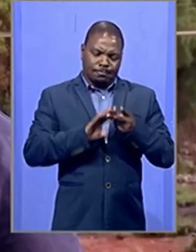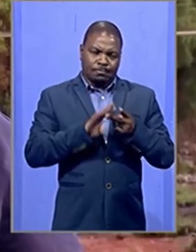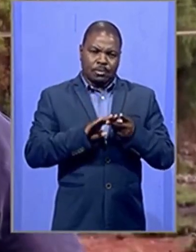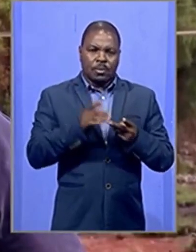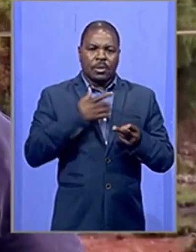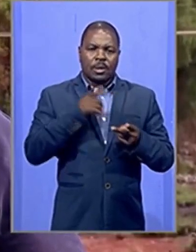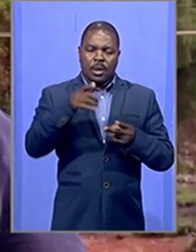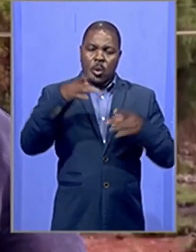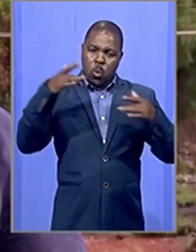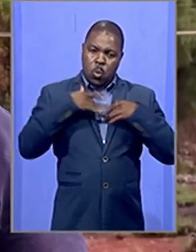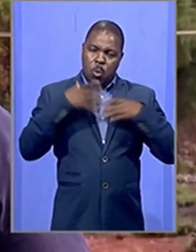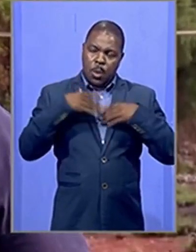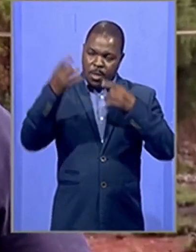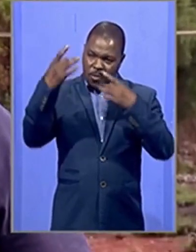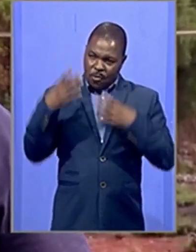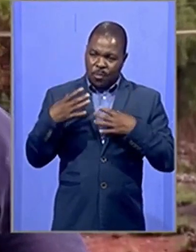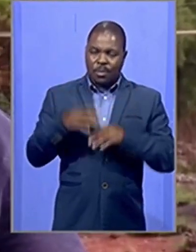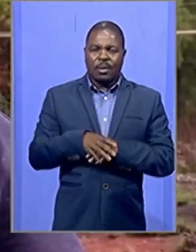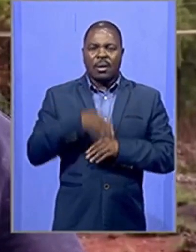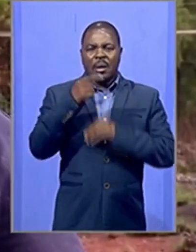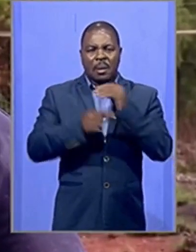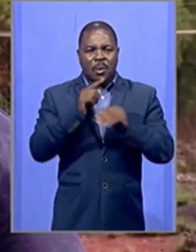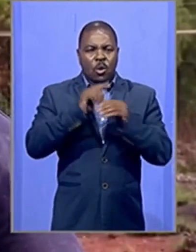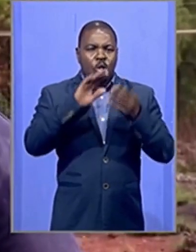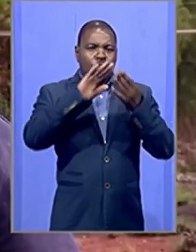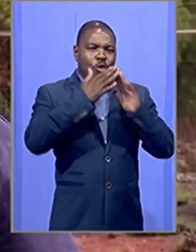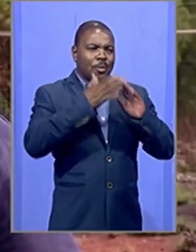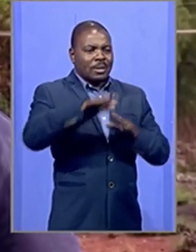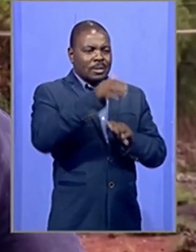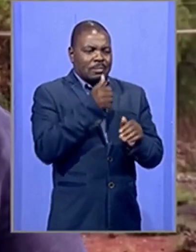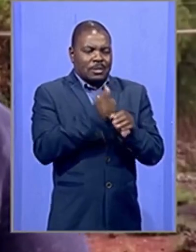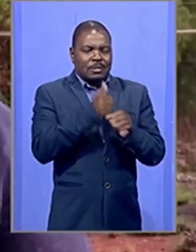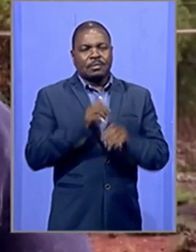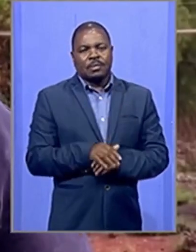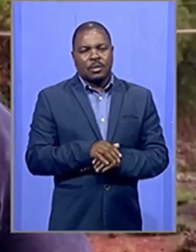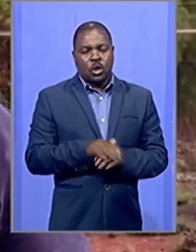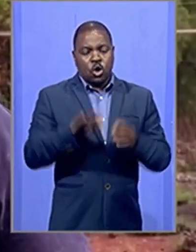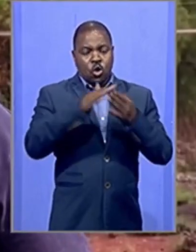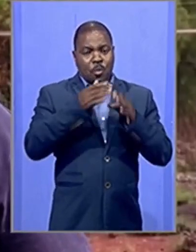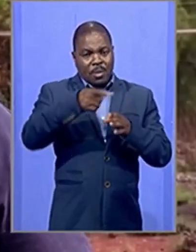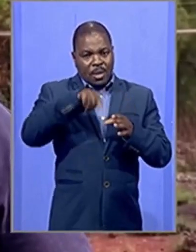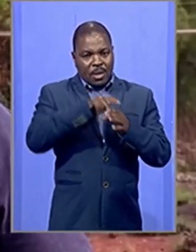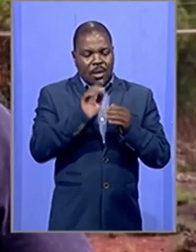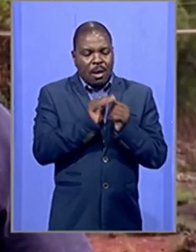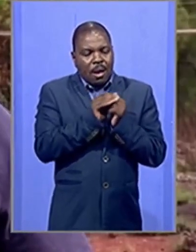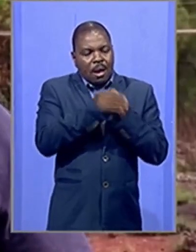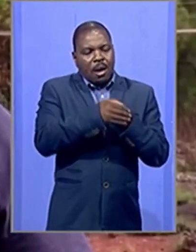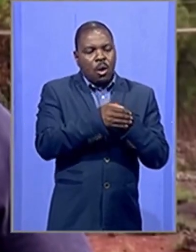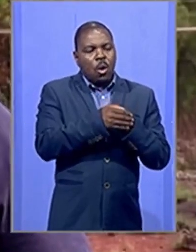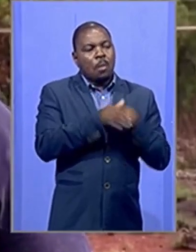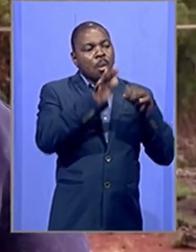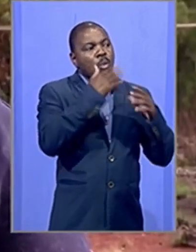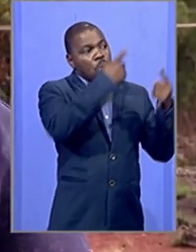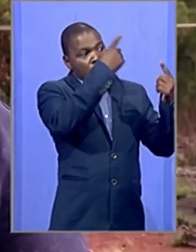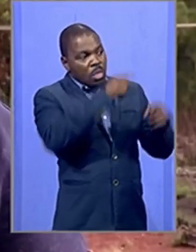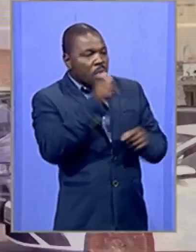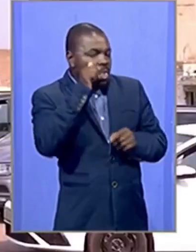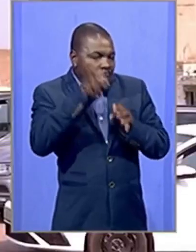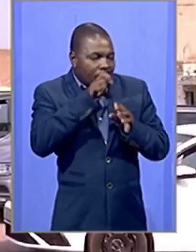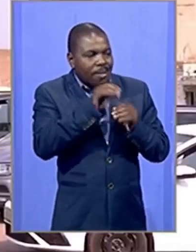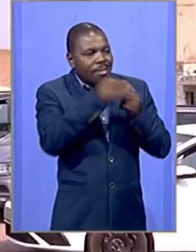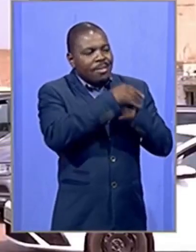they were raising concerns or issues about communities themselves that continue to hide or to keep those illegal